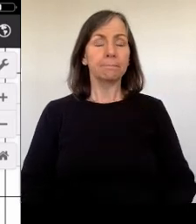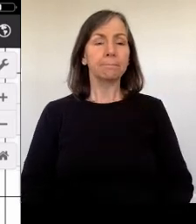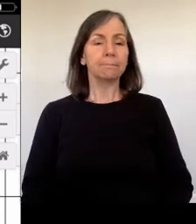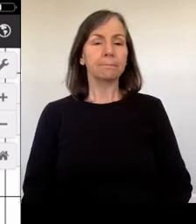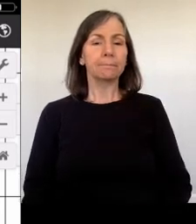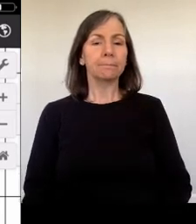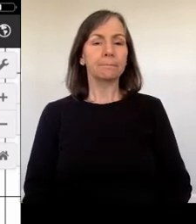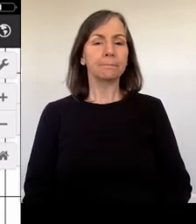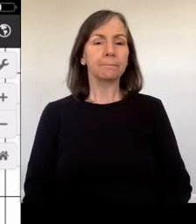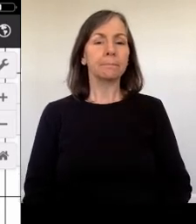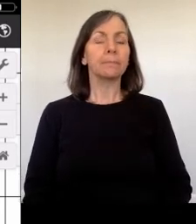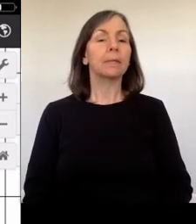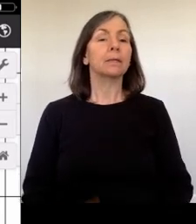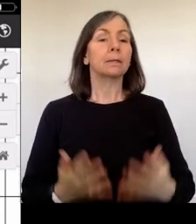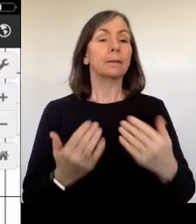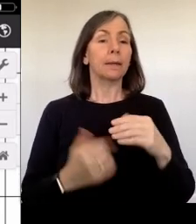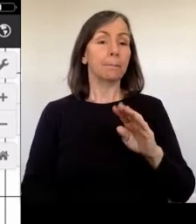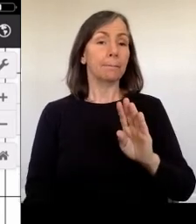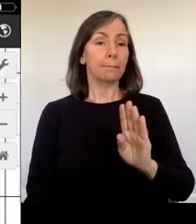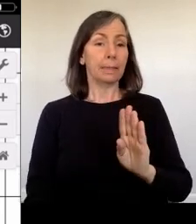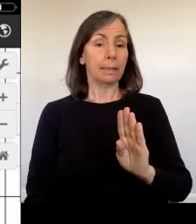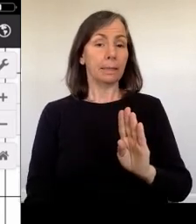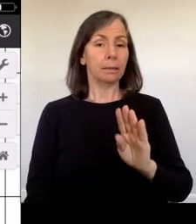Our B is